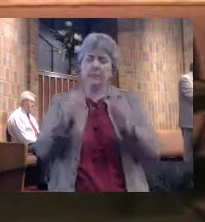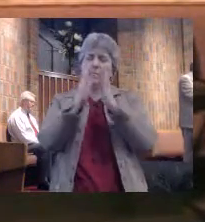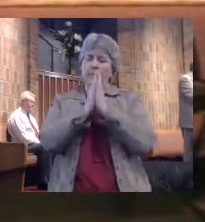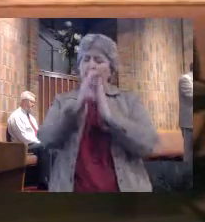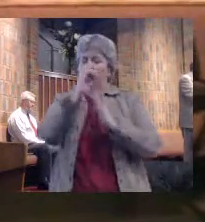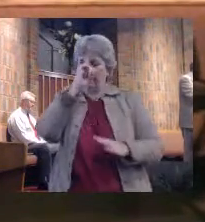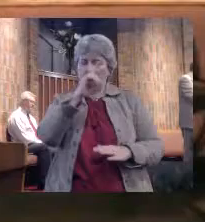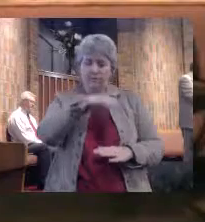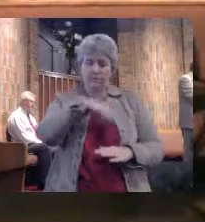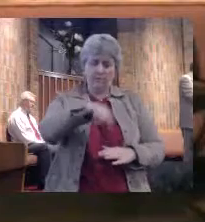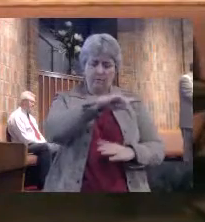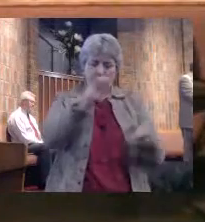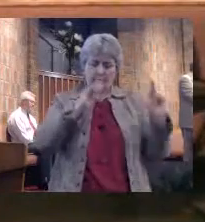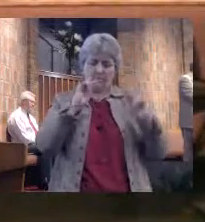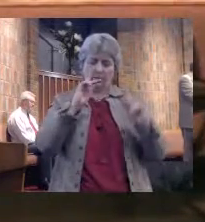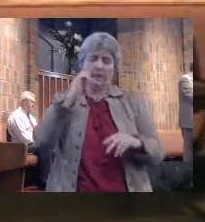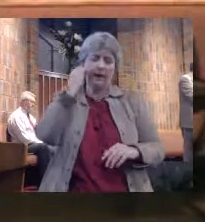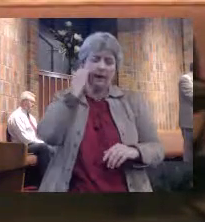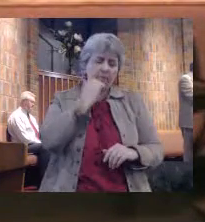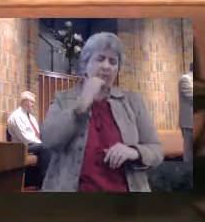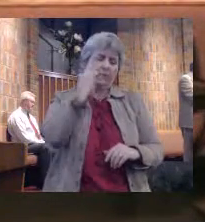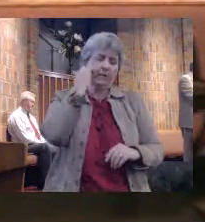day.